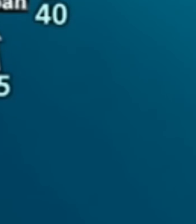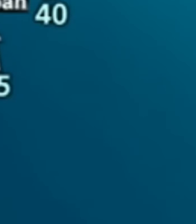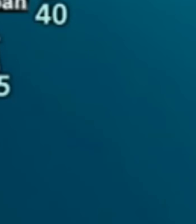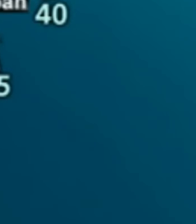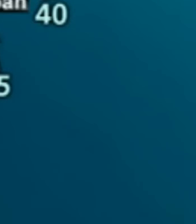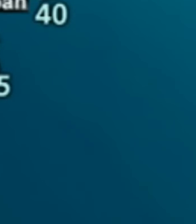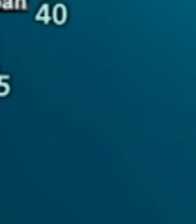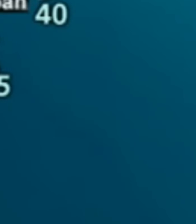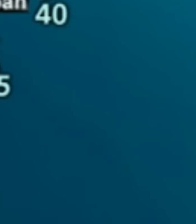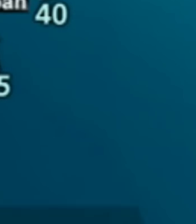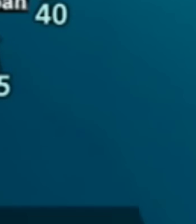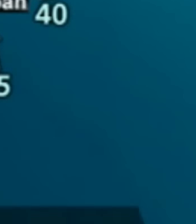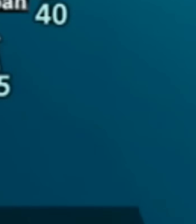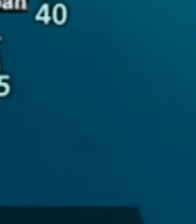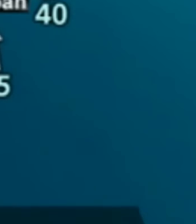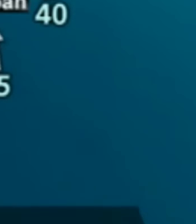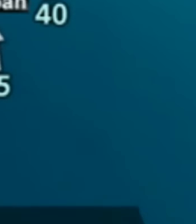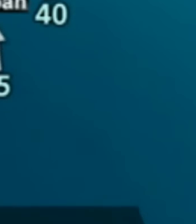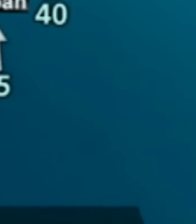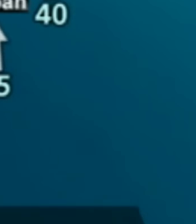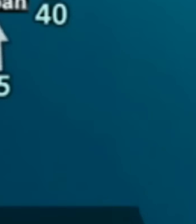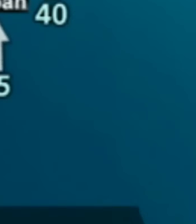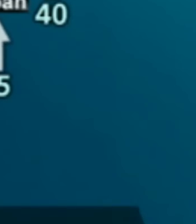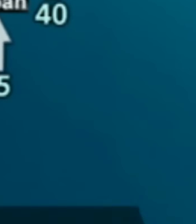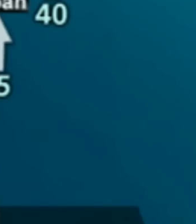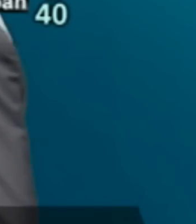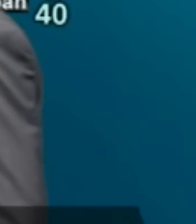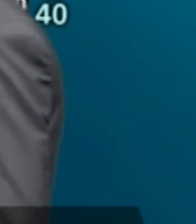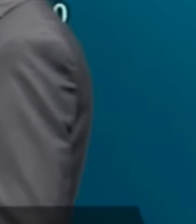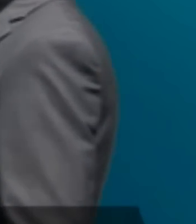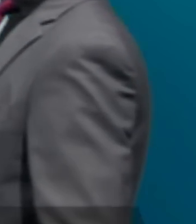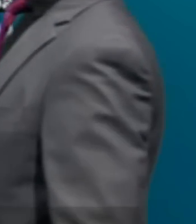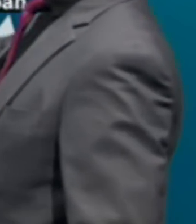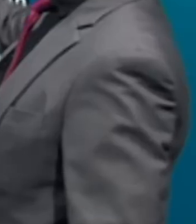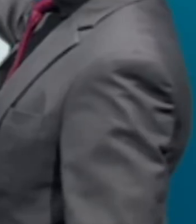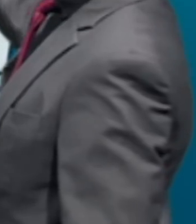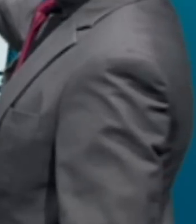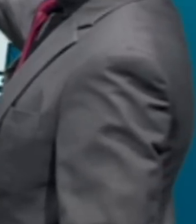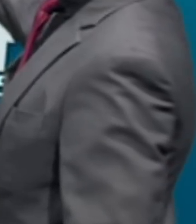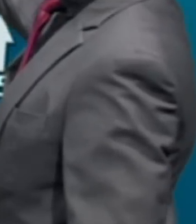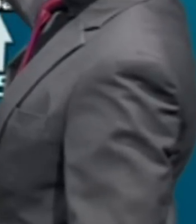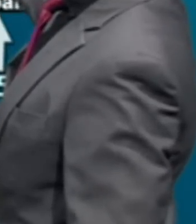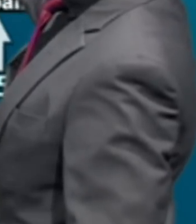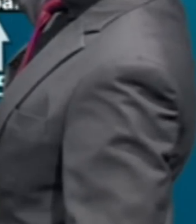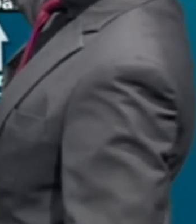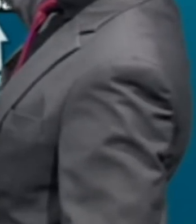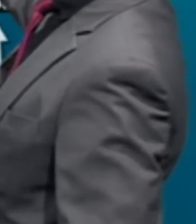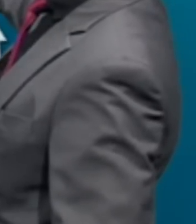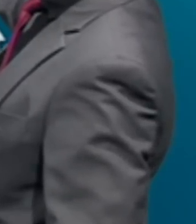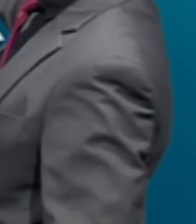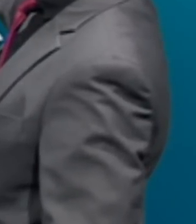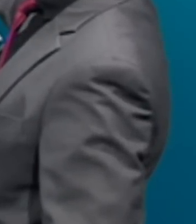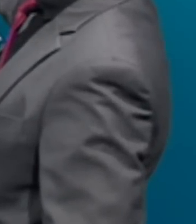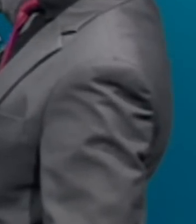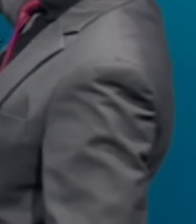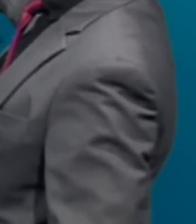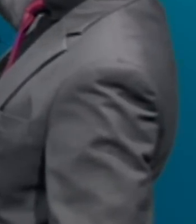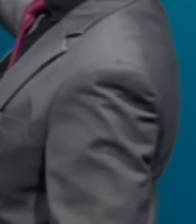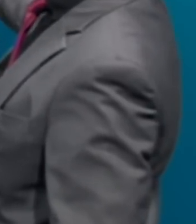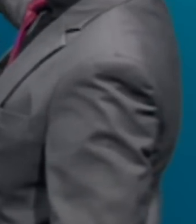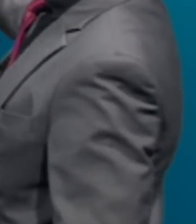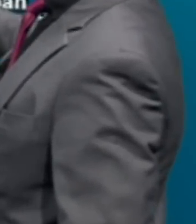a go la boga ga tše di a re lebele ka kanya boso bošegong bja lehono re lwetše dikgonagalo tša dipula re lwetše dinagodimo tša province ya Limpopo le gona ka Mpumalanga ka dikgonagalo tša dipula ka diperesente